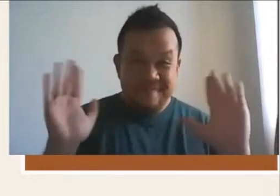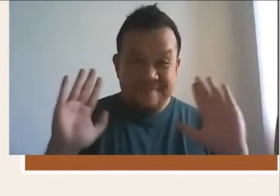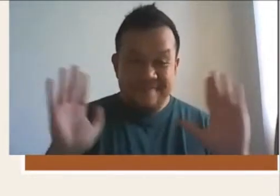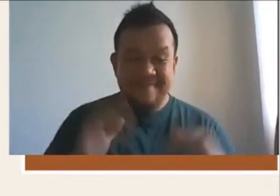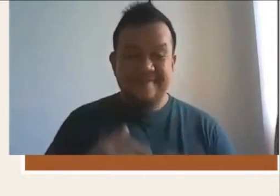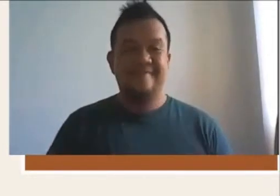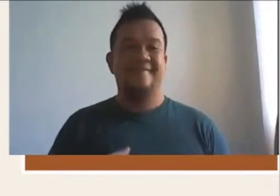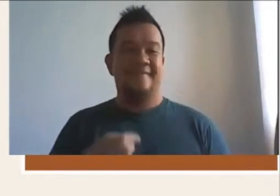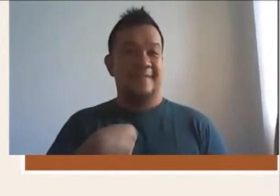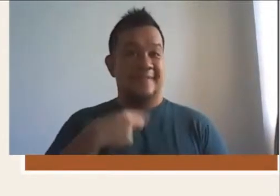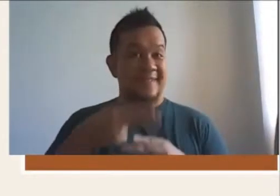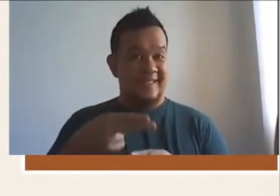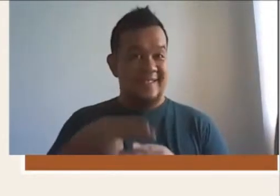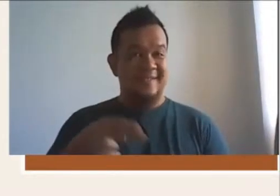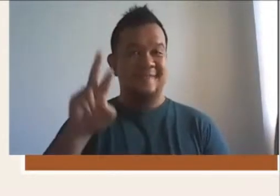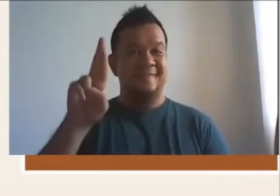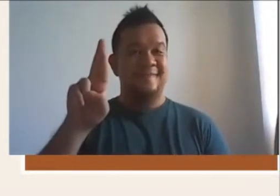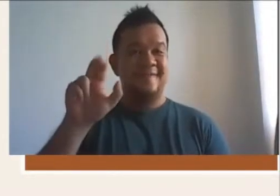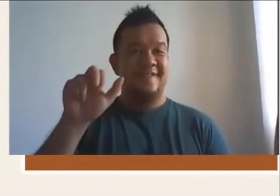This is my name sign.